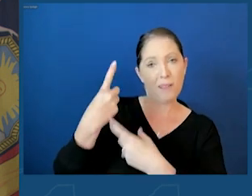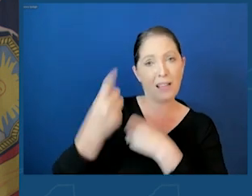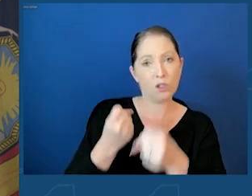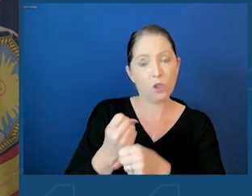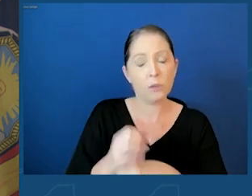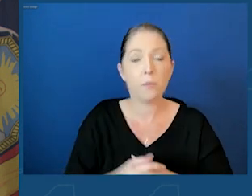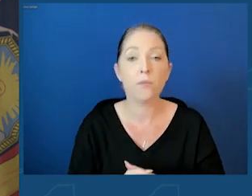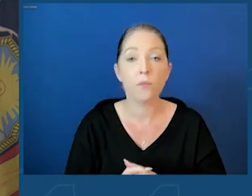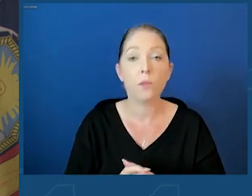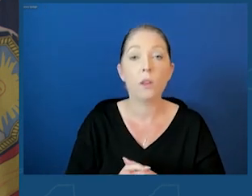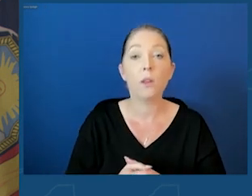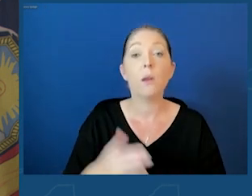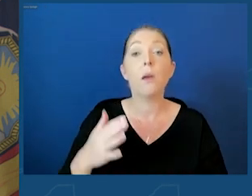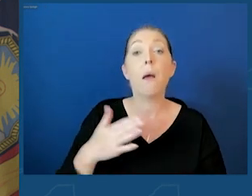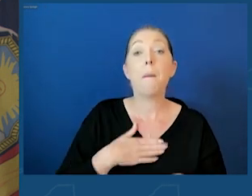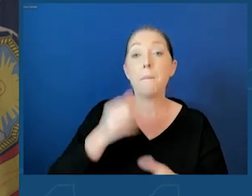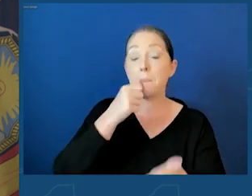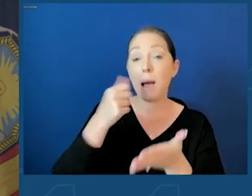at